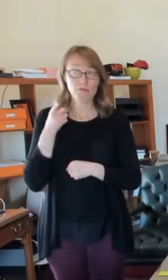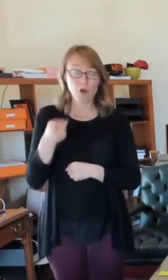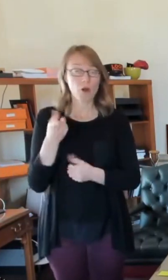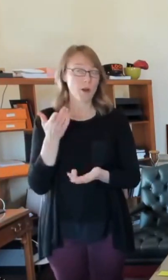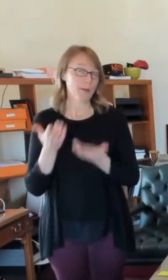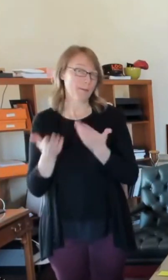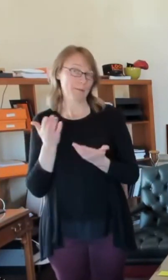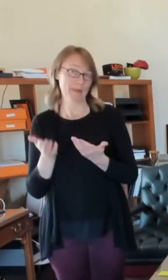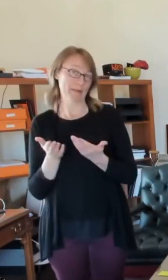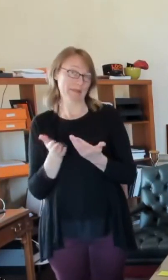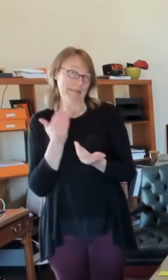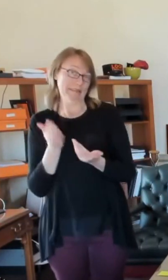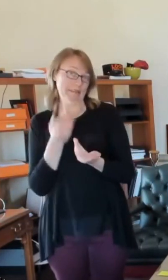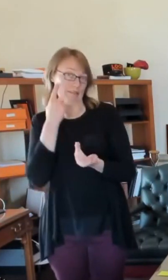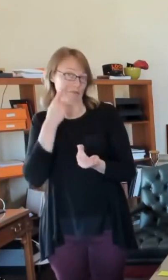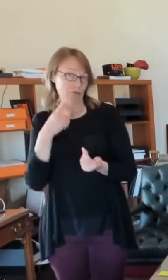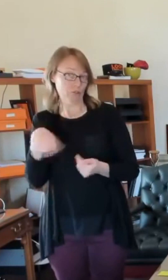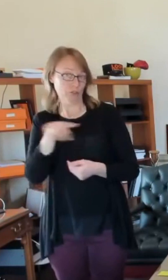appointment there.